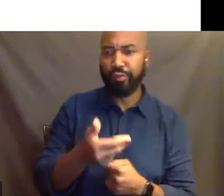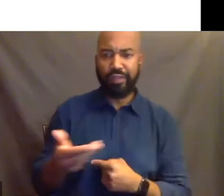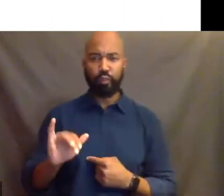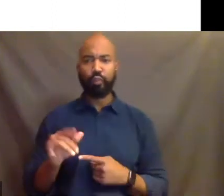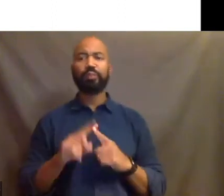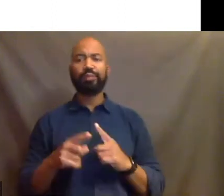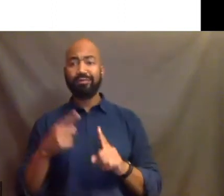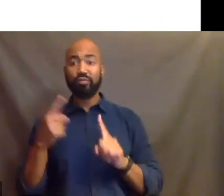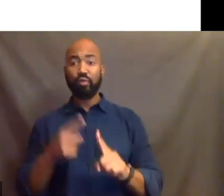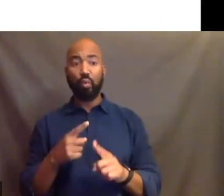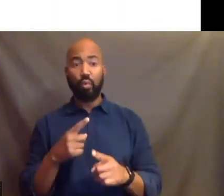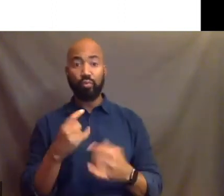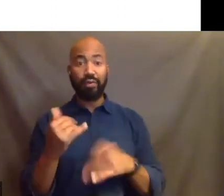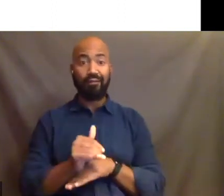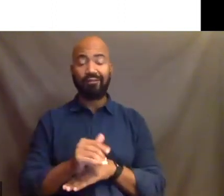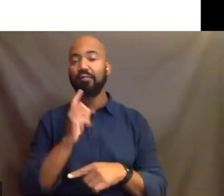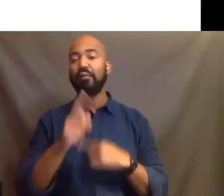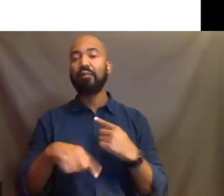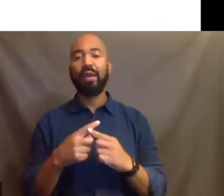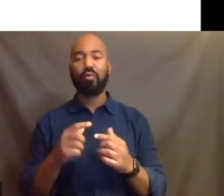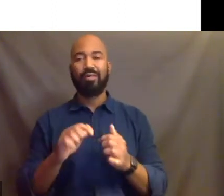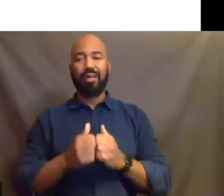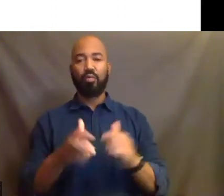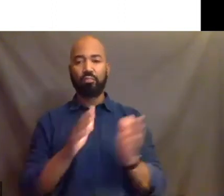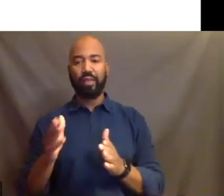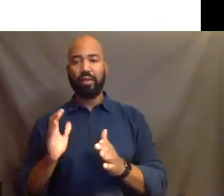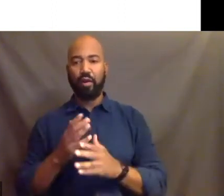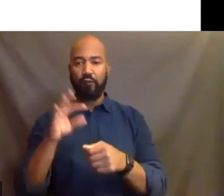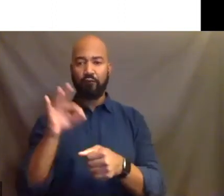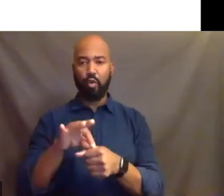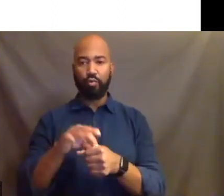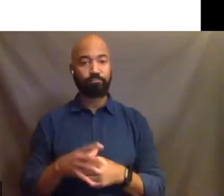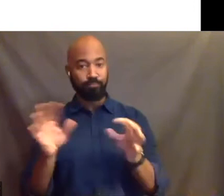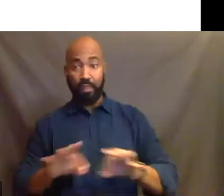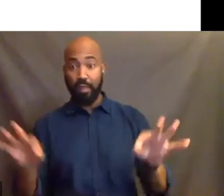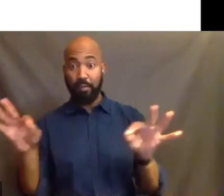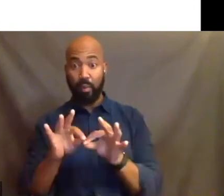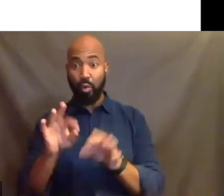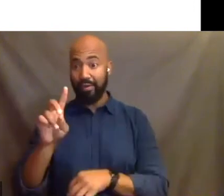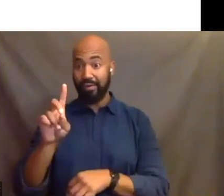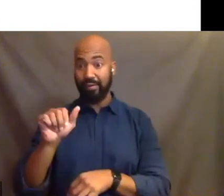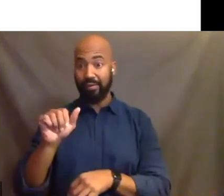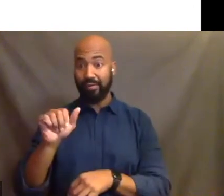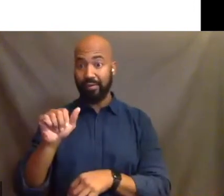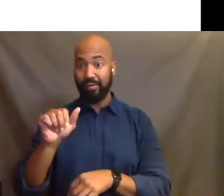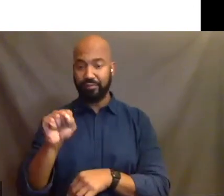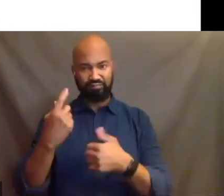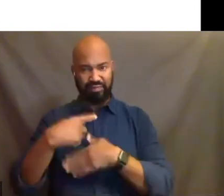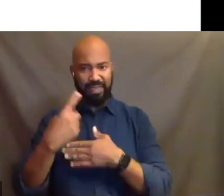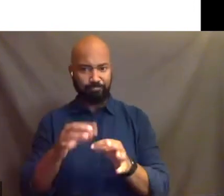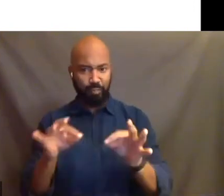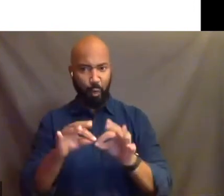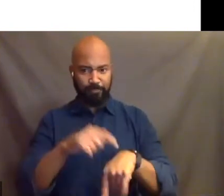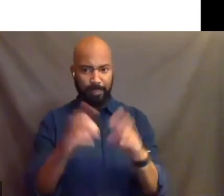over some of the things we need to do to plan our vote. So we'll look at the key dates coming up, and then we'll take a look at these two